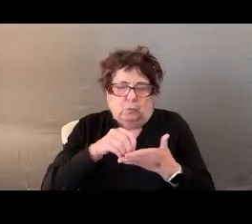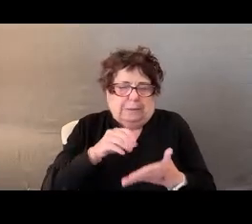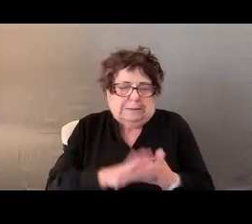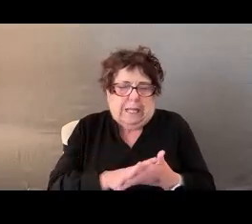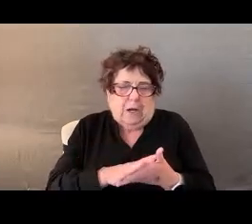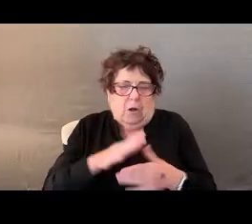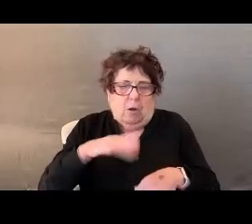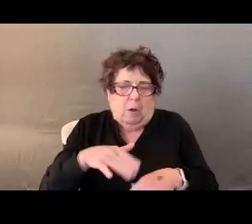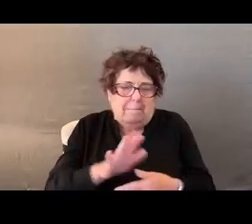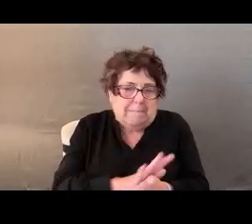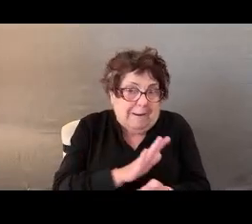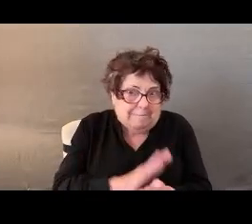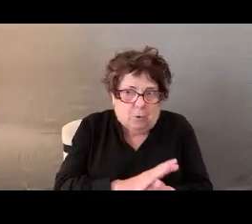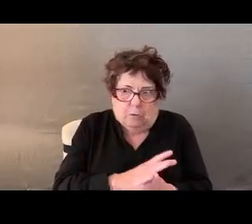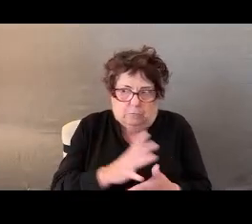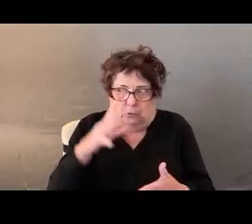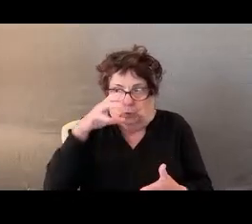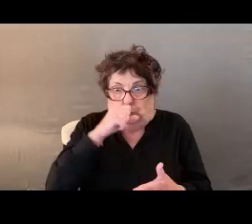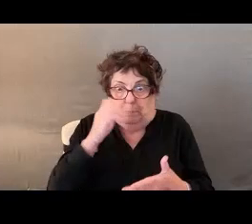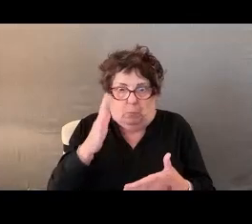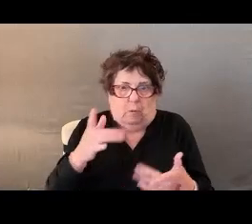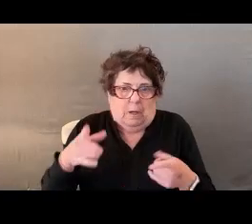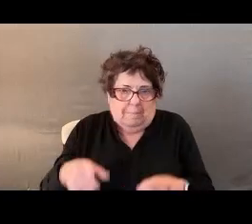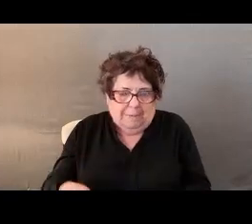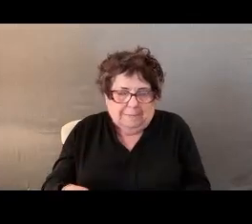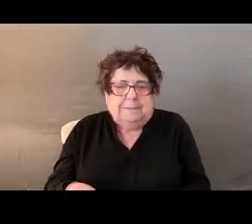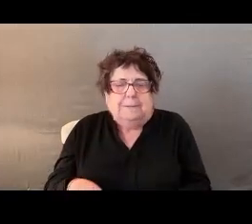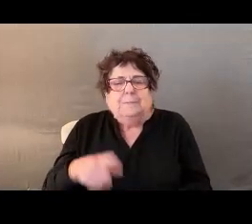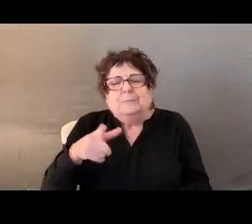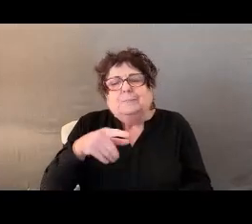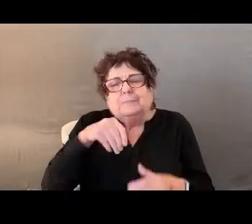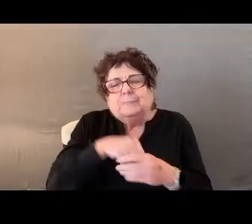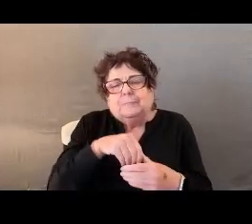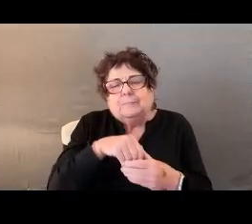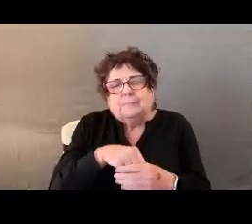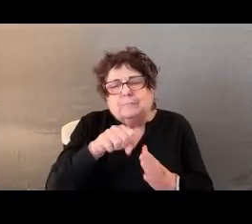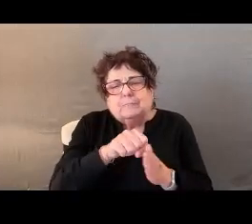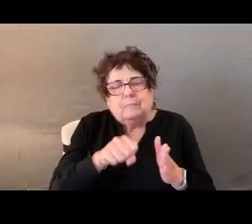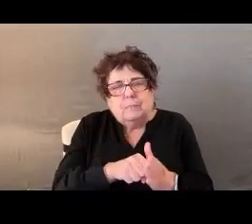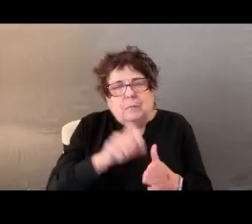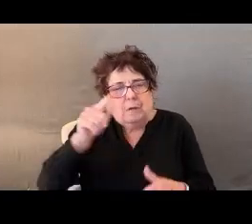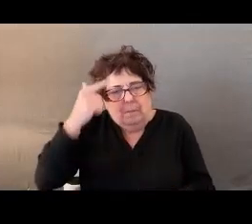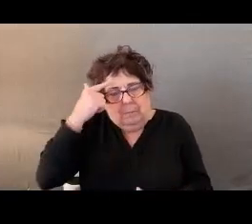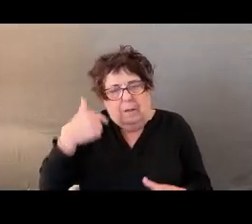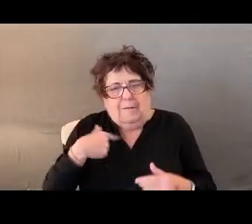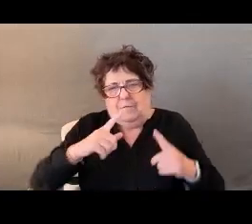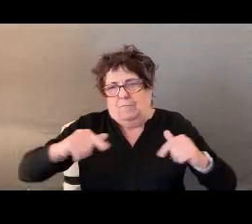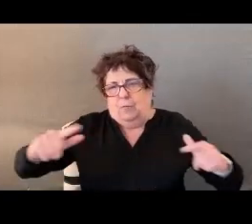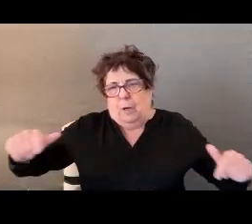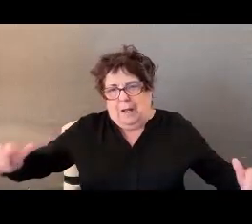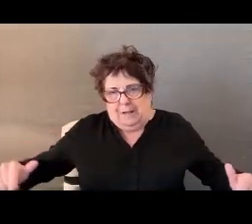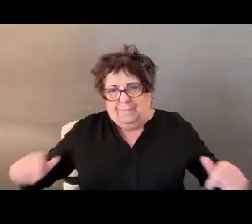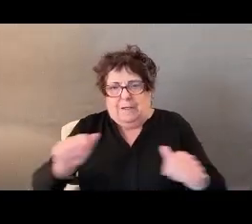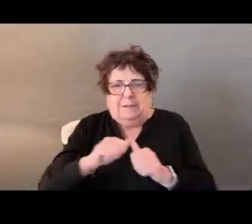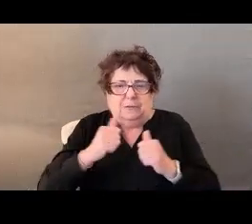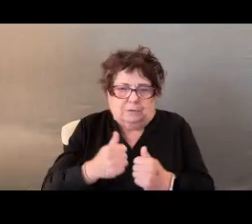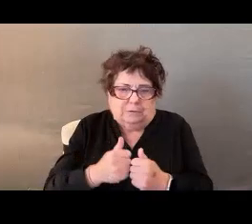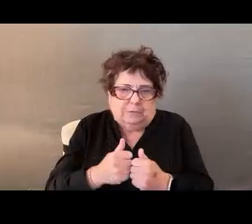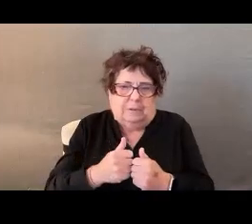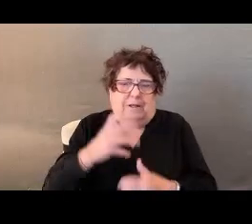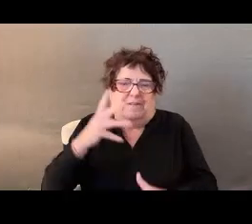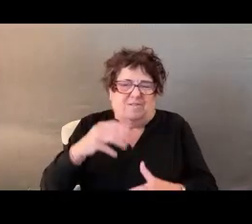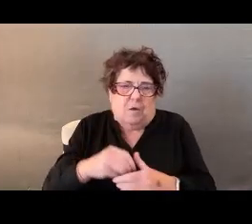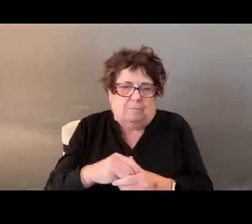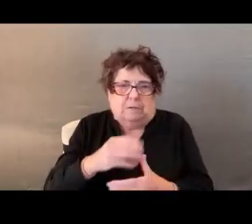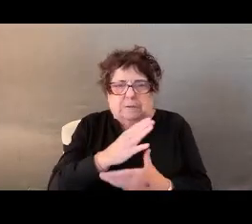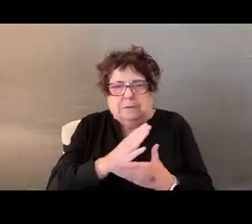that it will happen. And then finally, even within state government, we have a variety of different agencies involved in some of the key topics here. So for